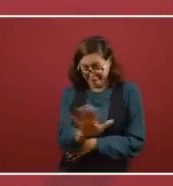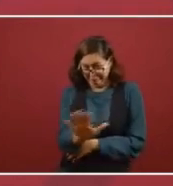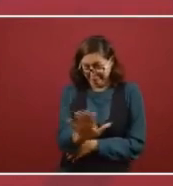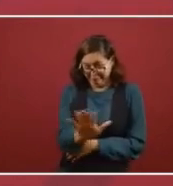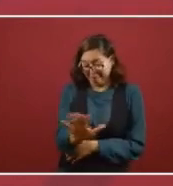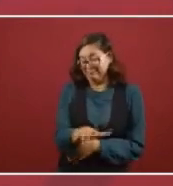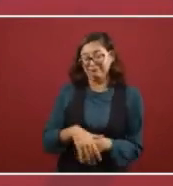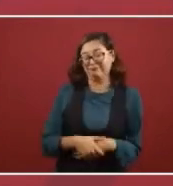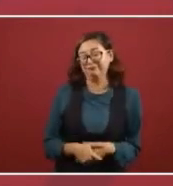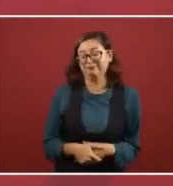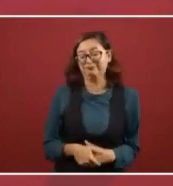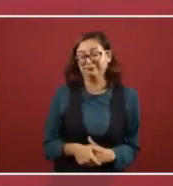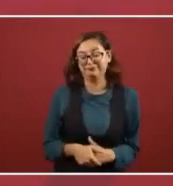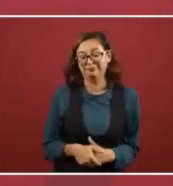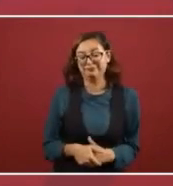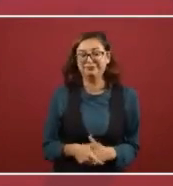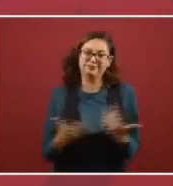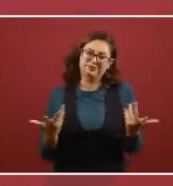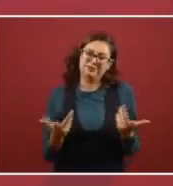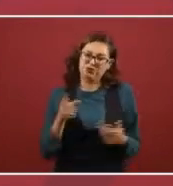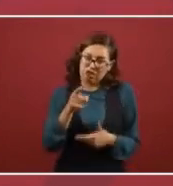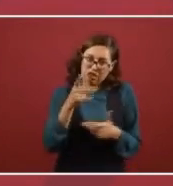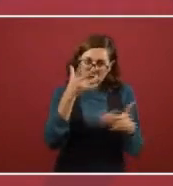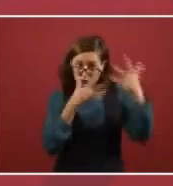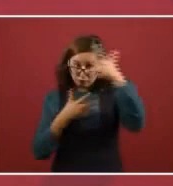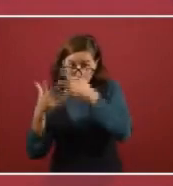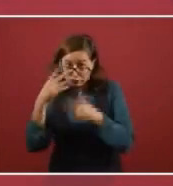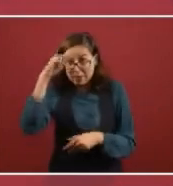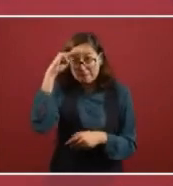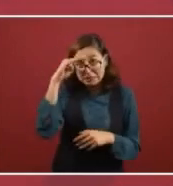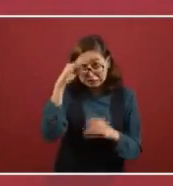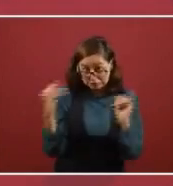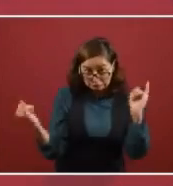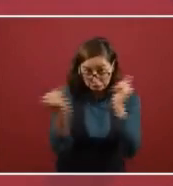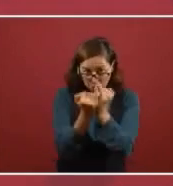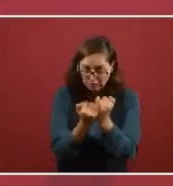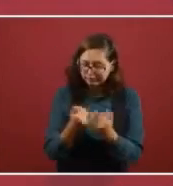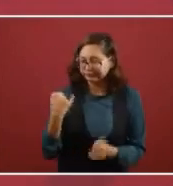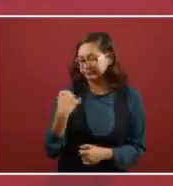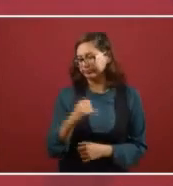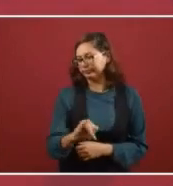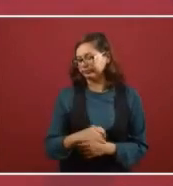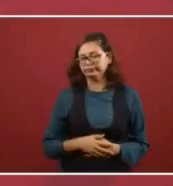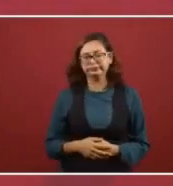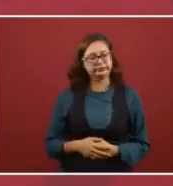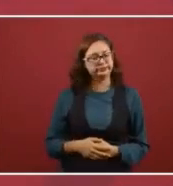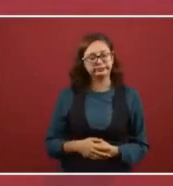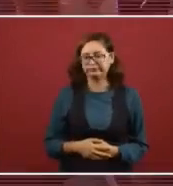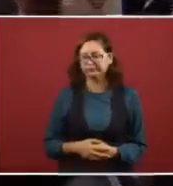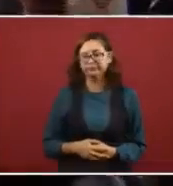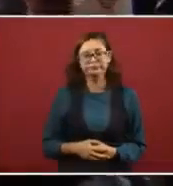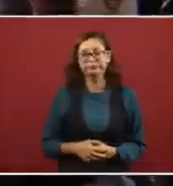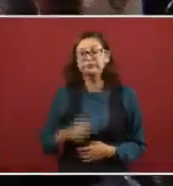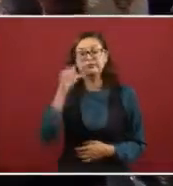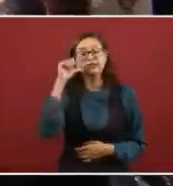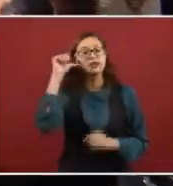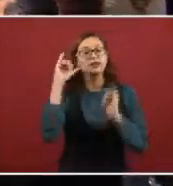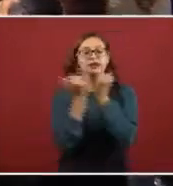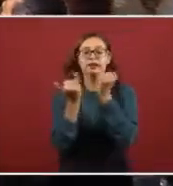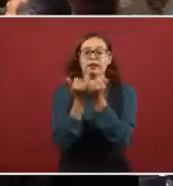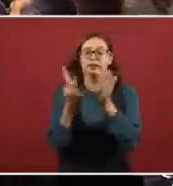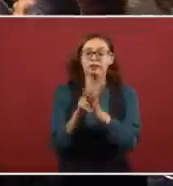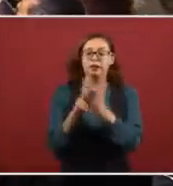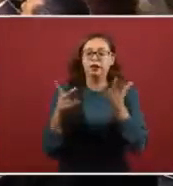Entonces, azul either. no nos confundan. Don't confuse us. Ustedes también, Yesterday I said also en Reforma,